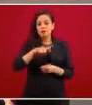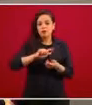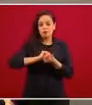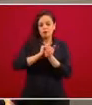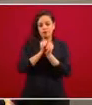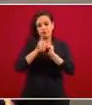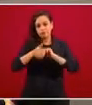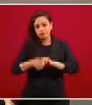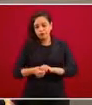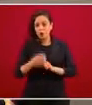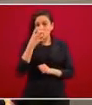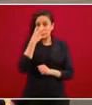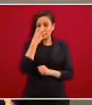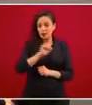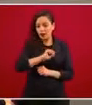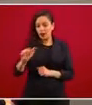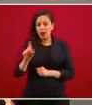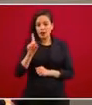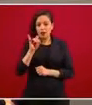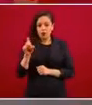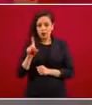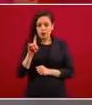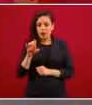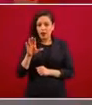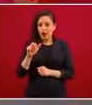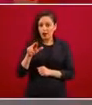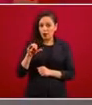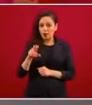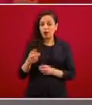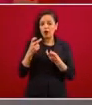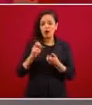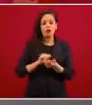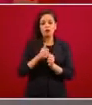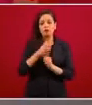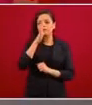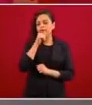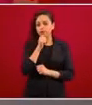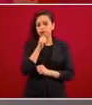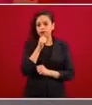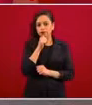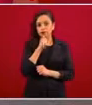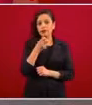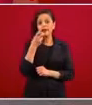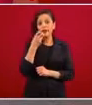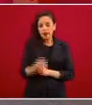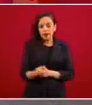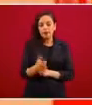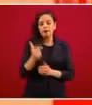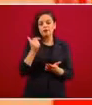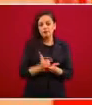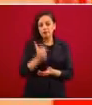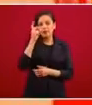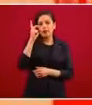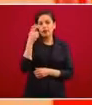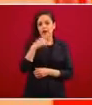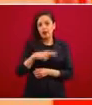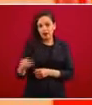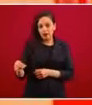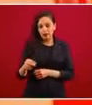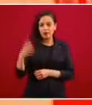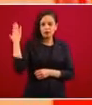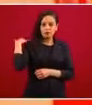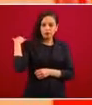interchange, this exchange between these two gases cannot happen anymore. And